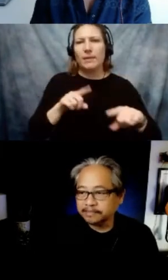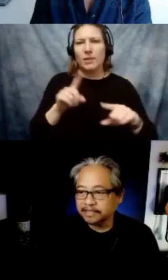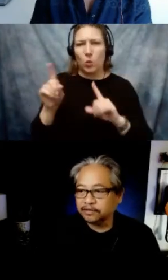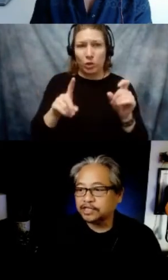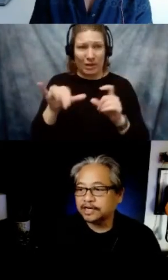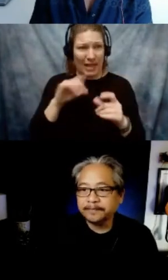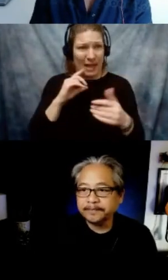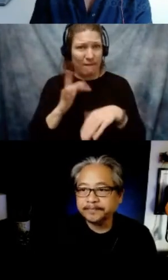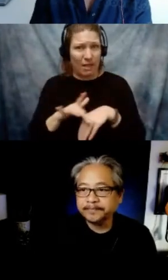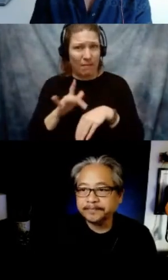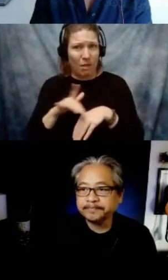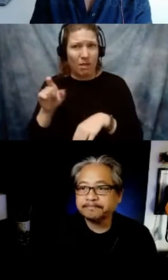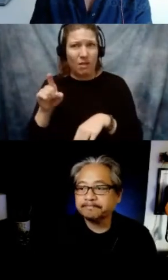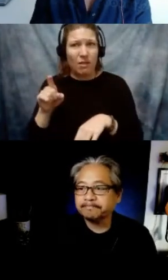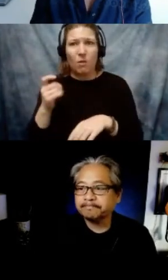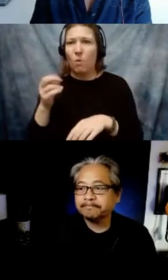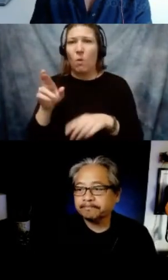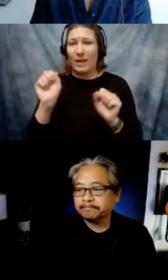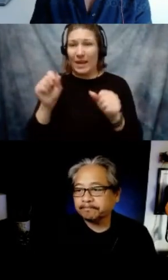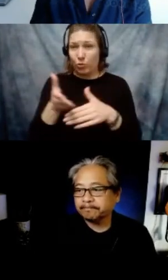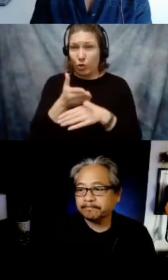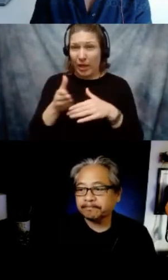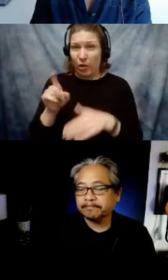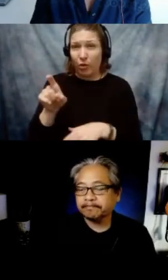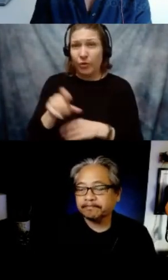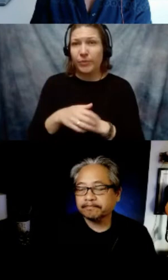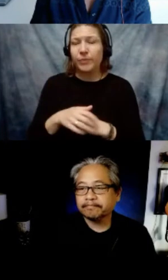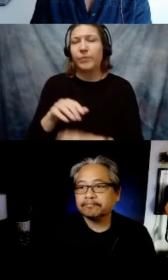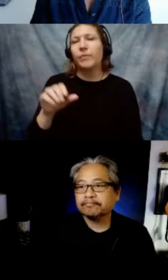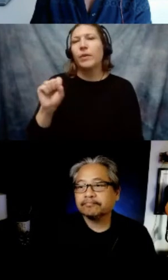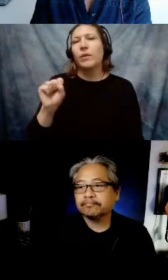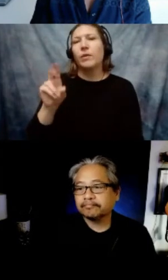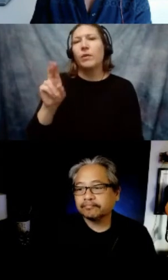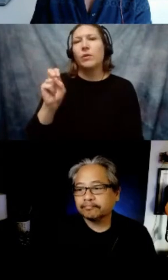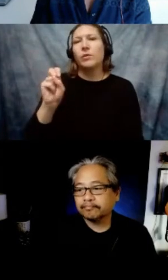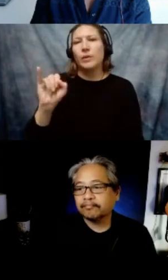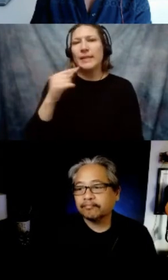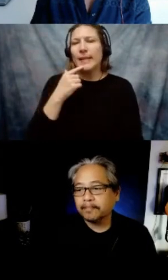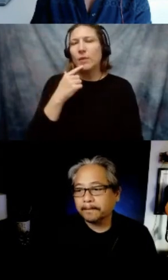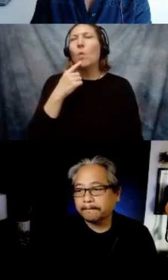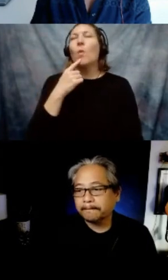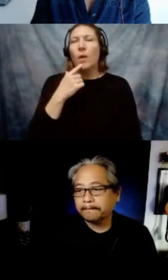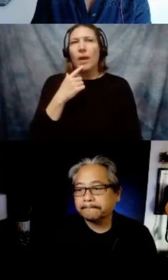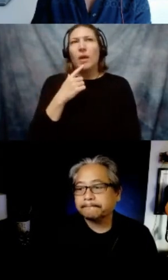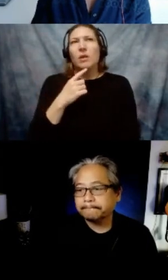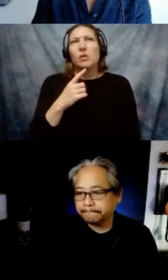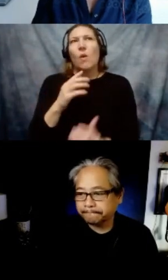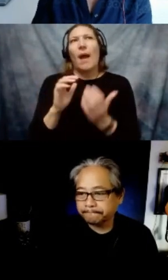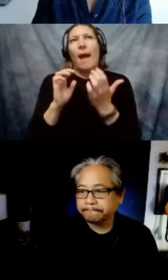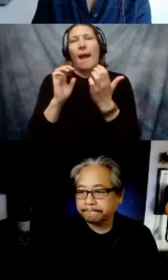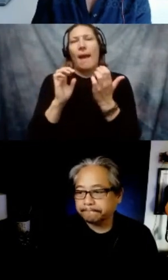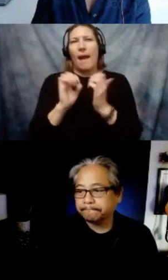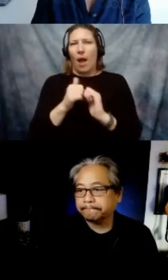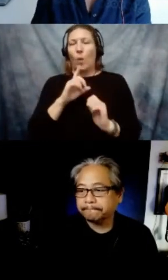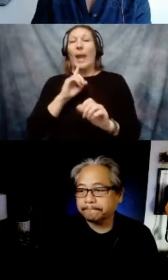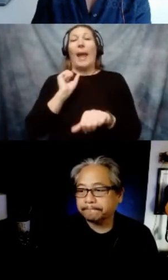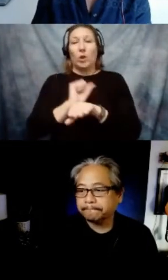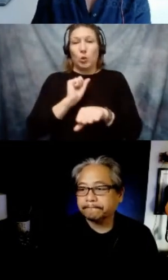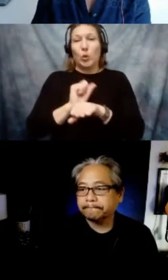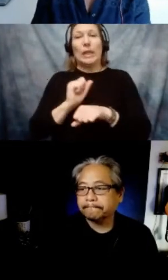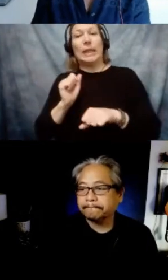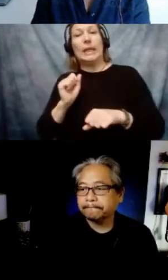So how it actually works. So there is, I have done another webinar about that, which has got some